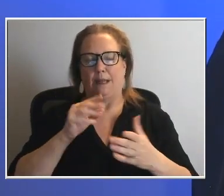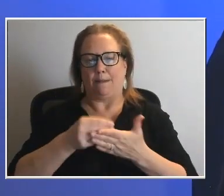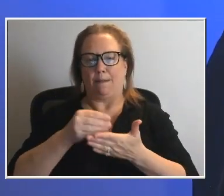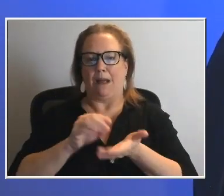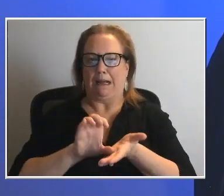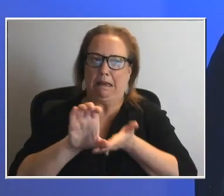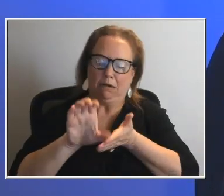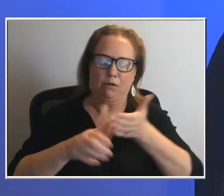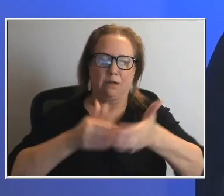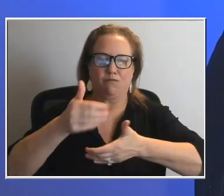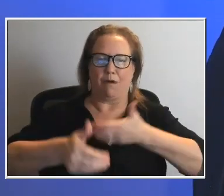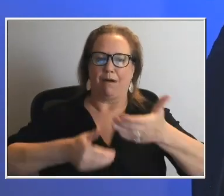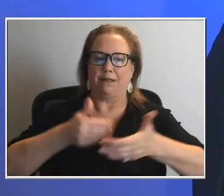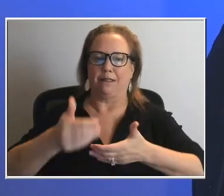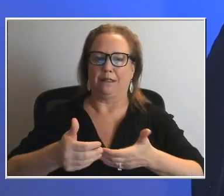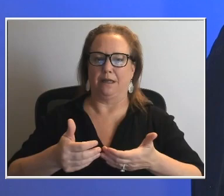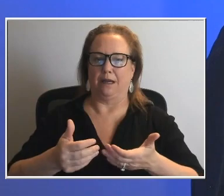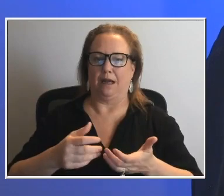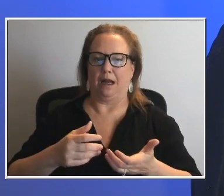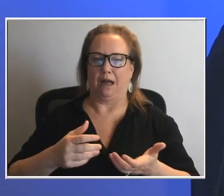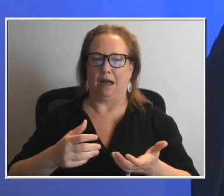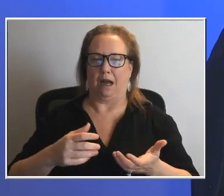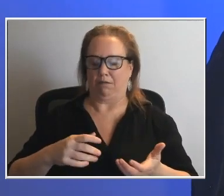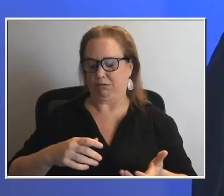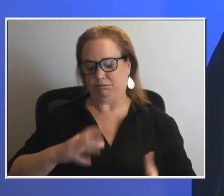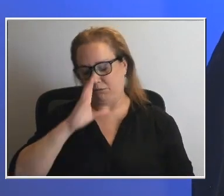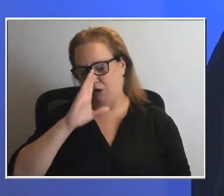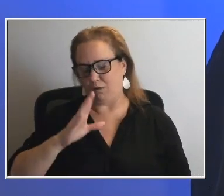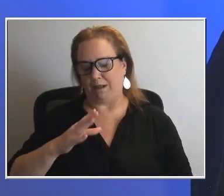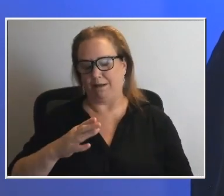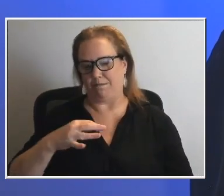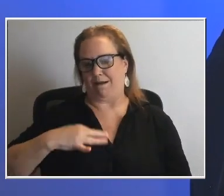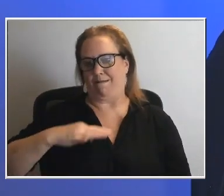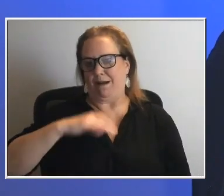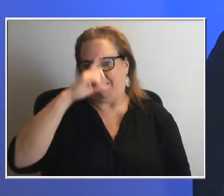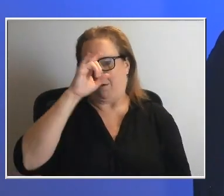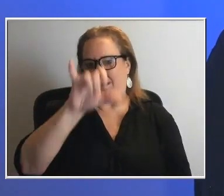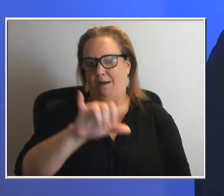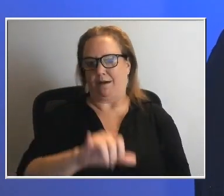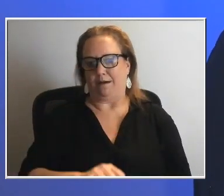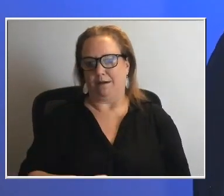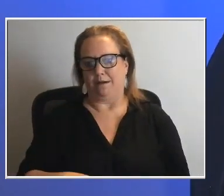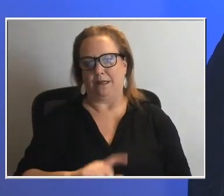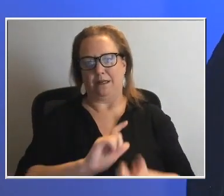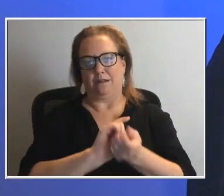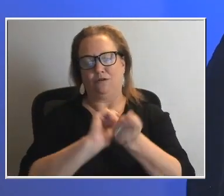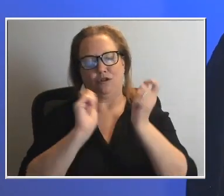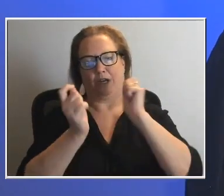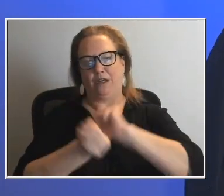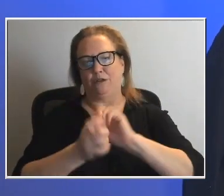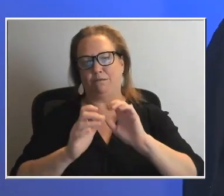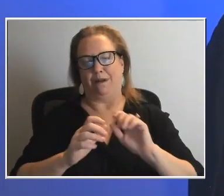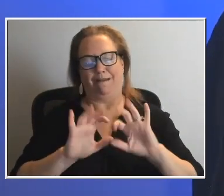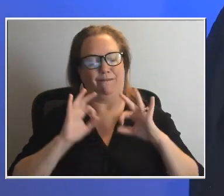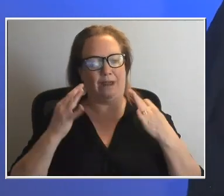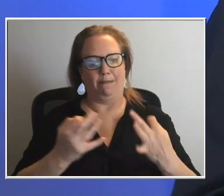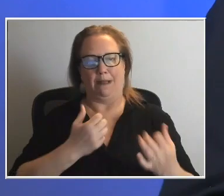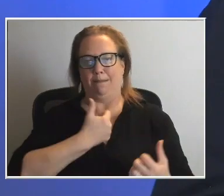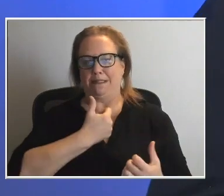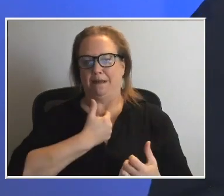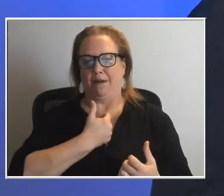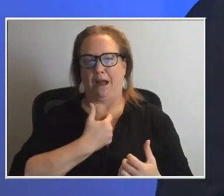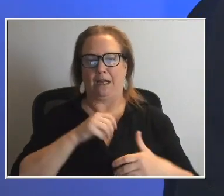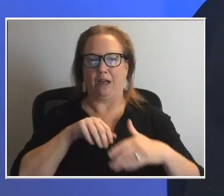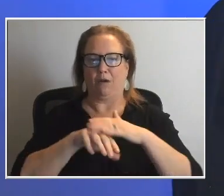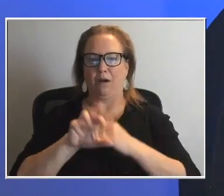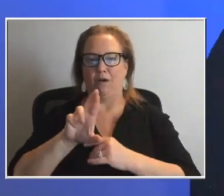like this, and that I was directly affected by it. I mean, it was a game changer for me and my family, because I could go in and say, well, Rhonda